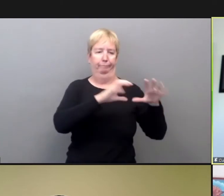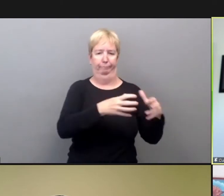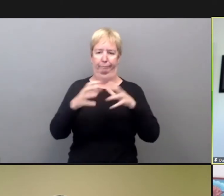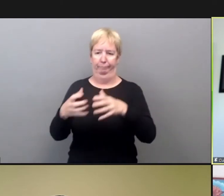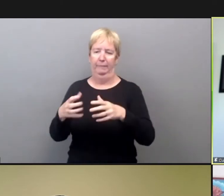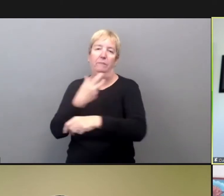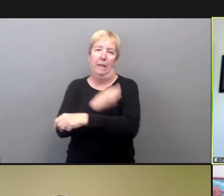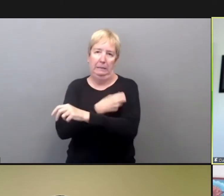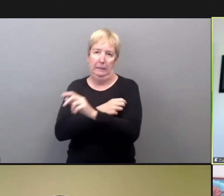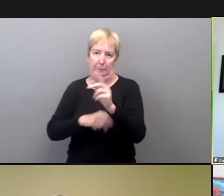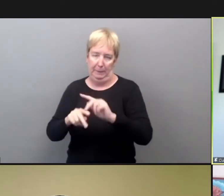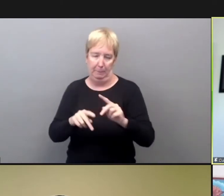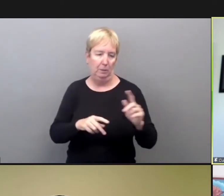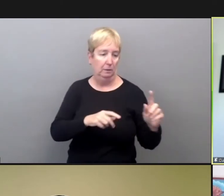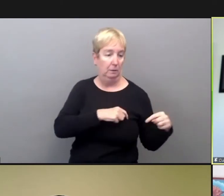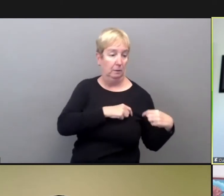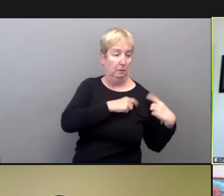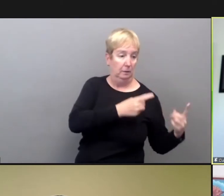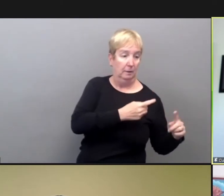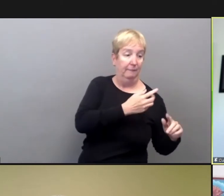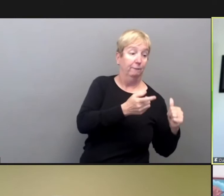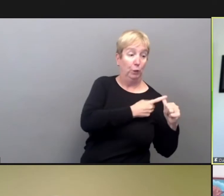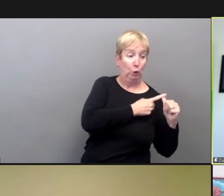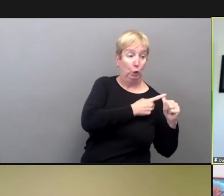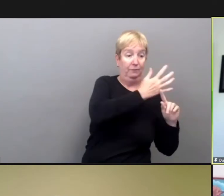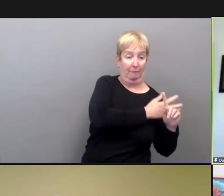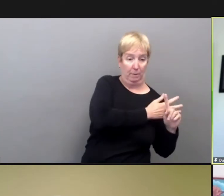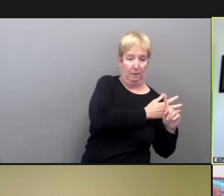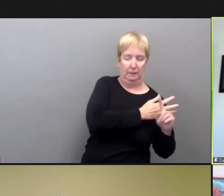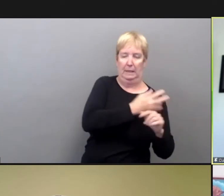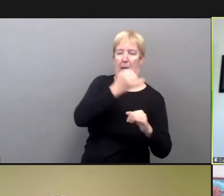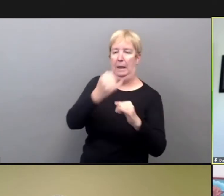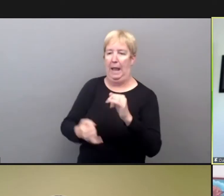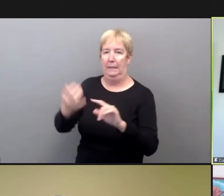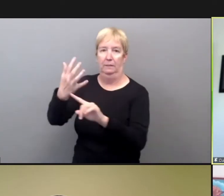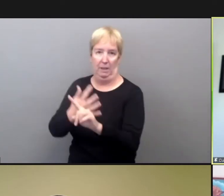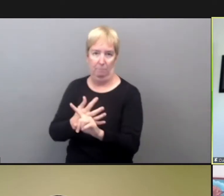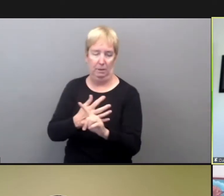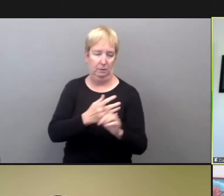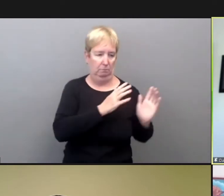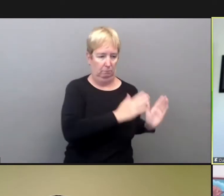5 months and the last 5 months. And at least for Pfizer,